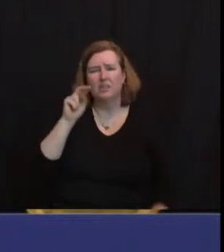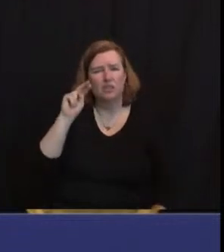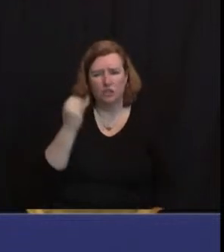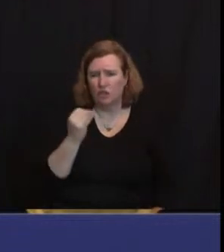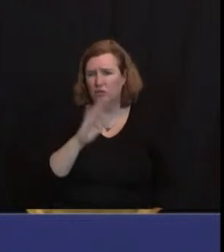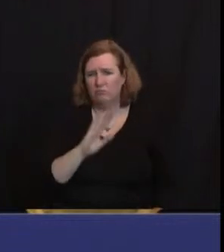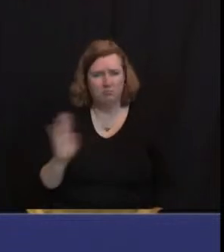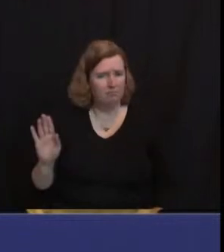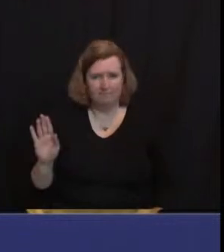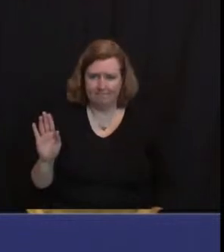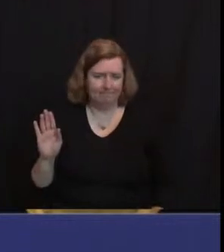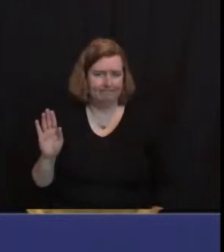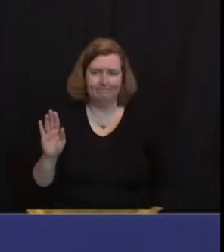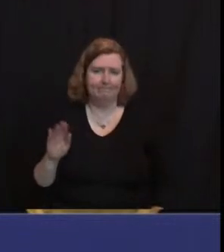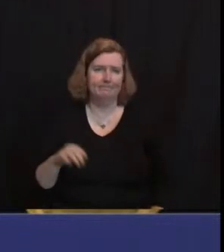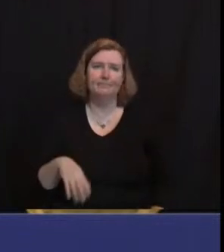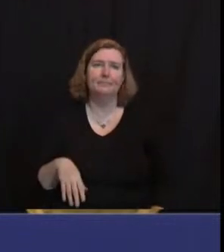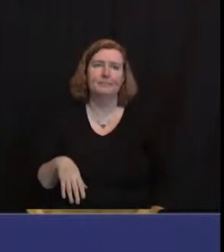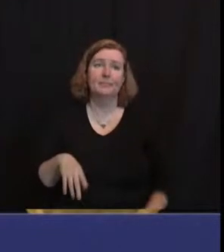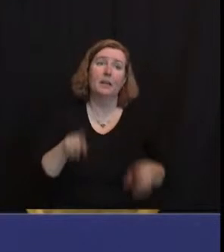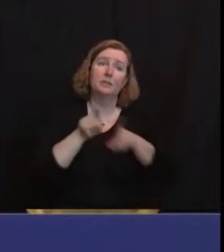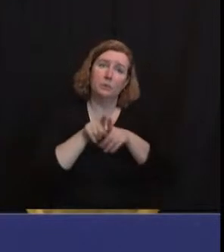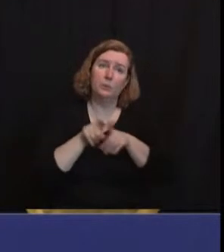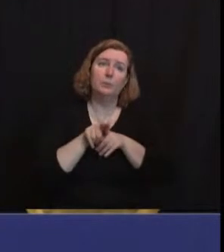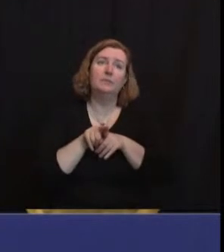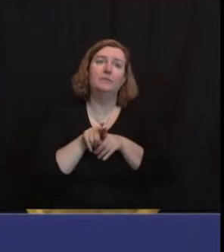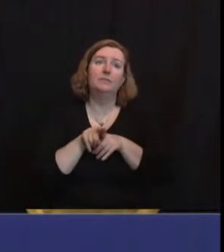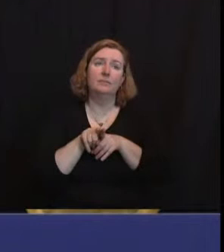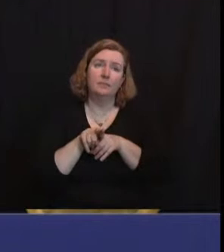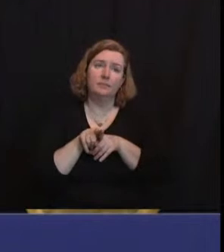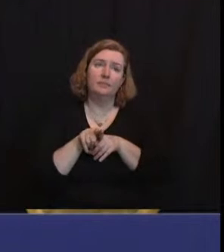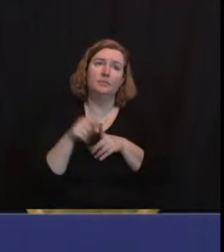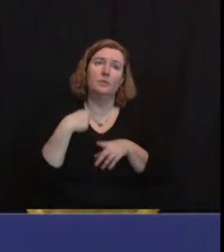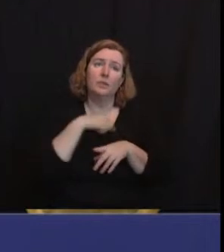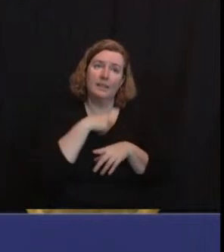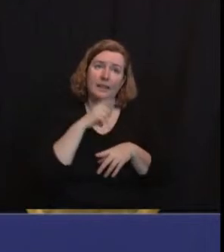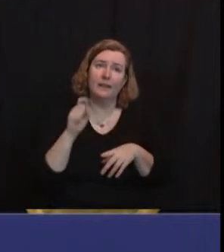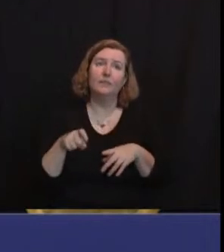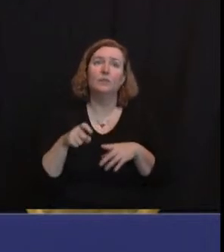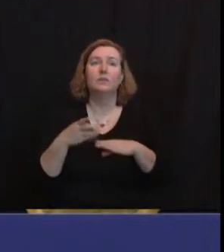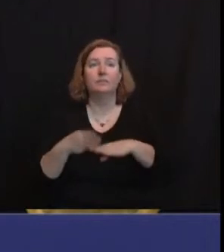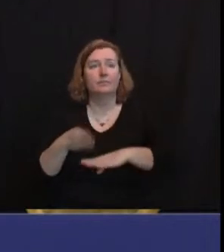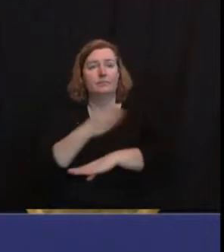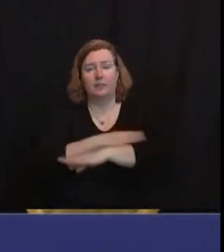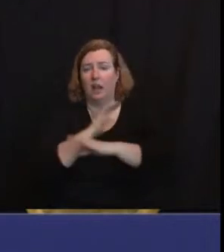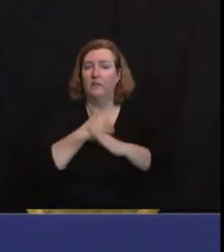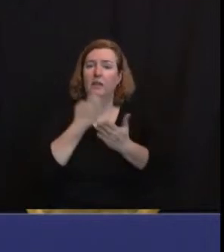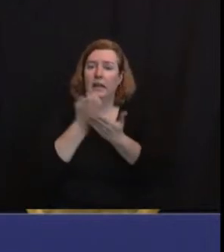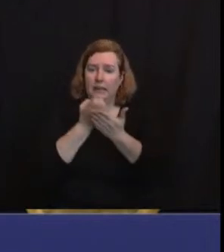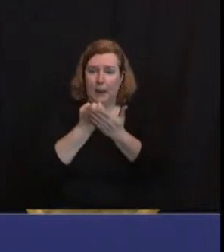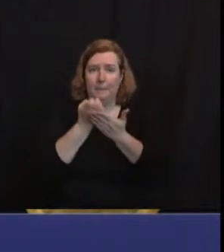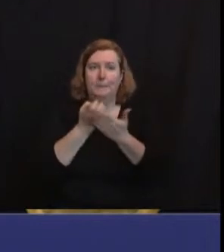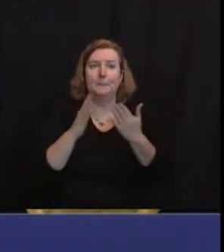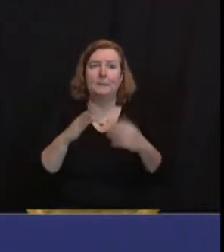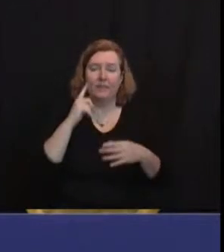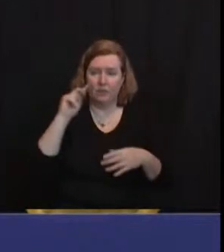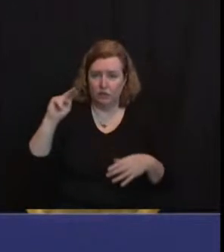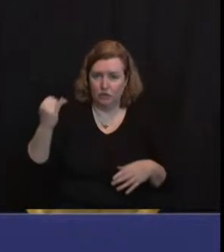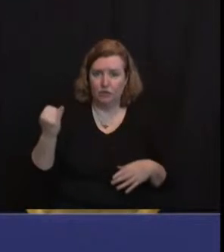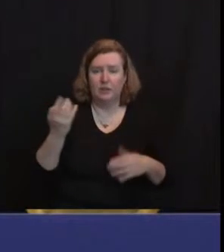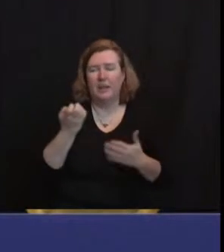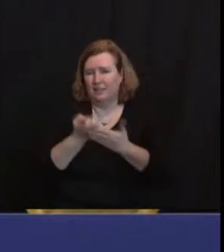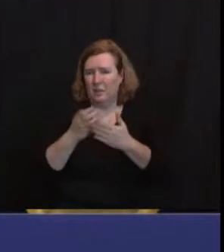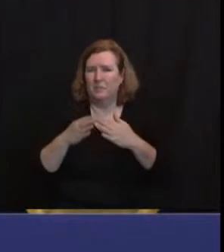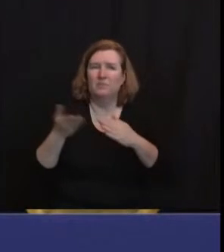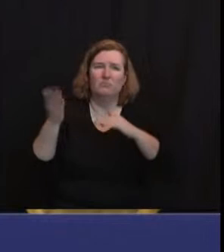become. We also, by the way, God forbid, need to grow the economy, and it turns out we are. The pandemic, I think,